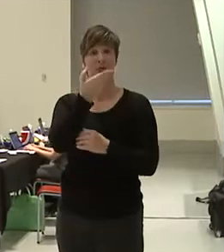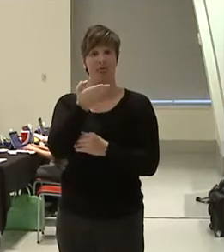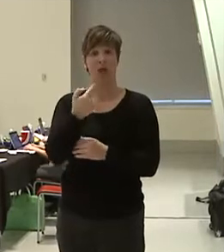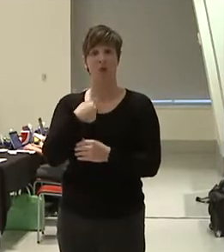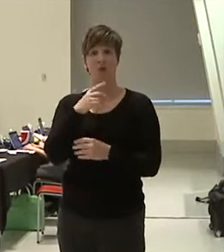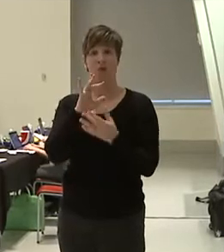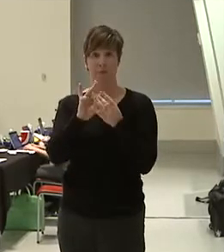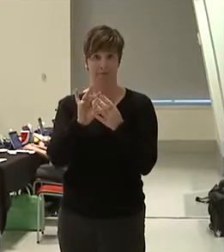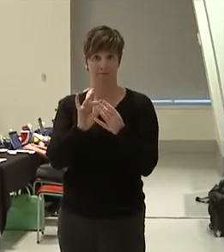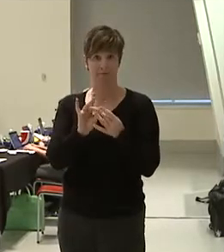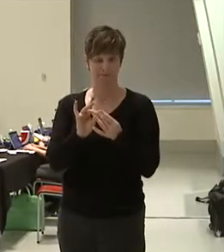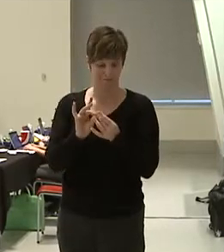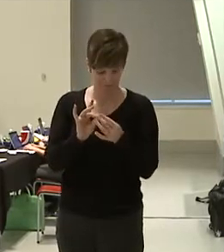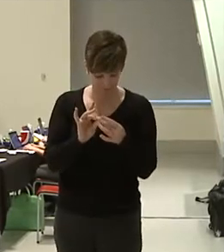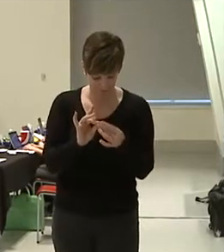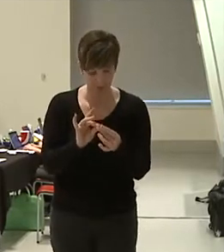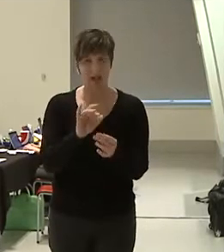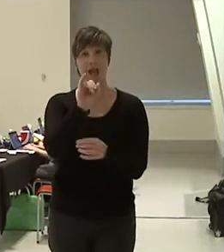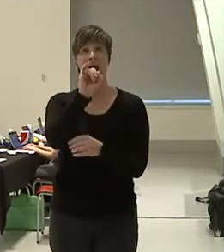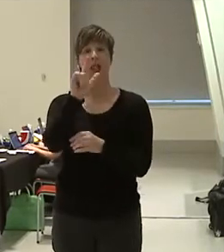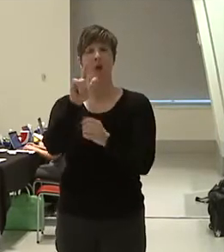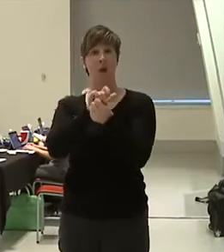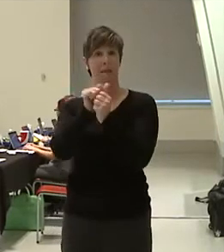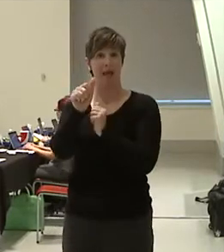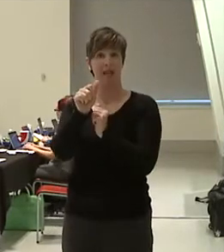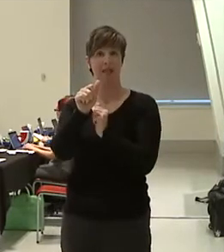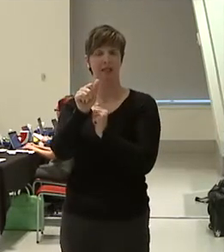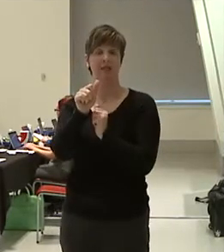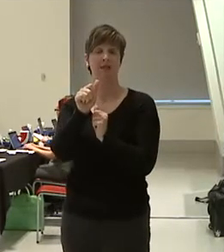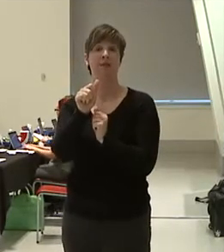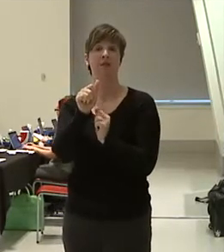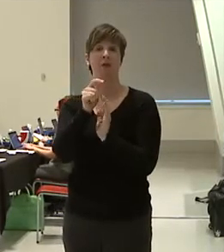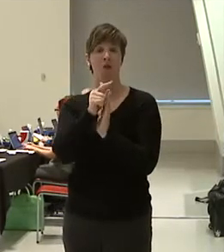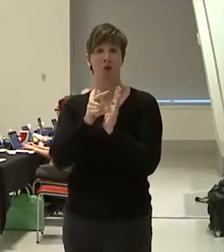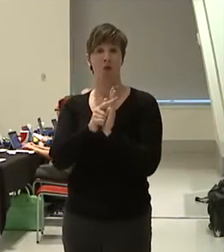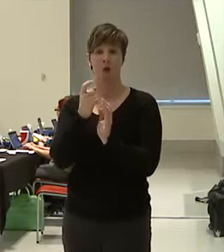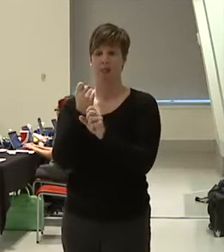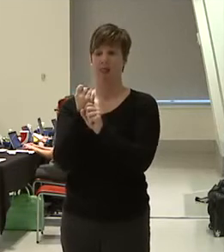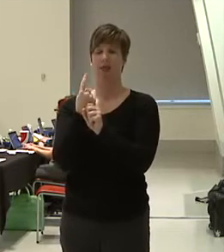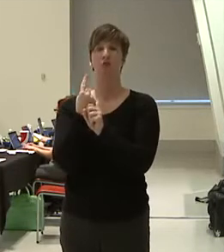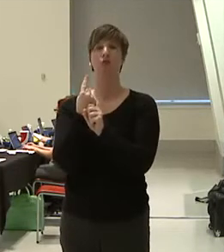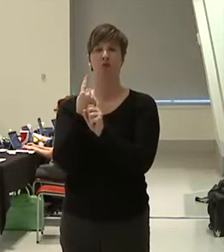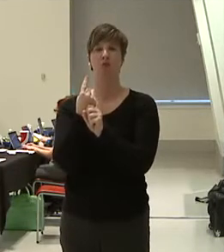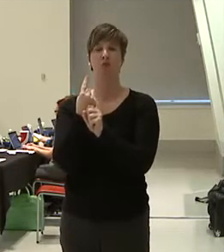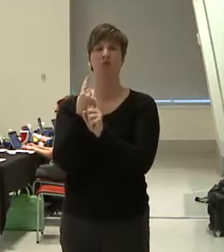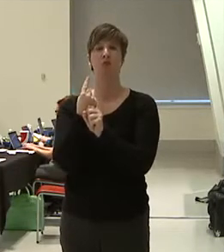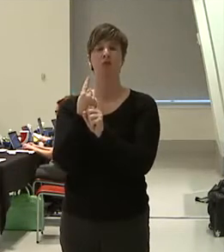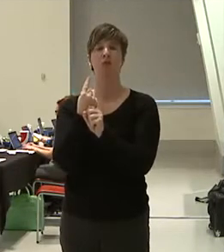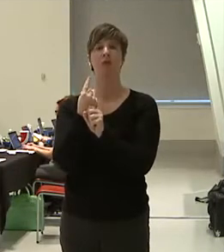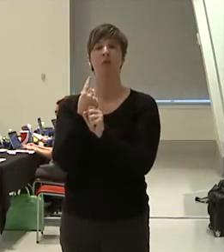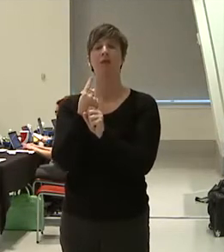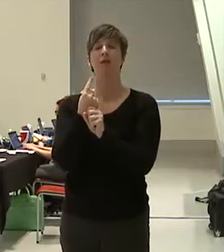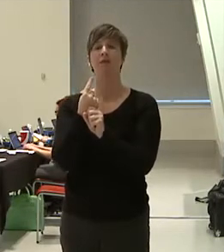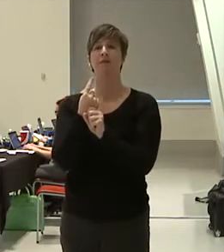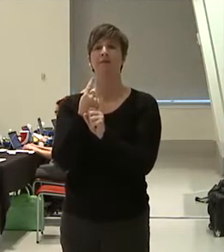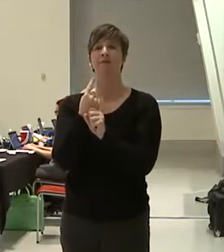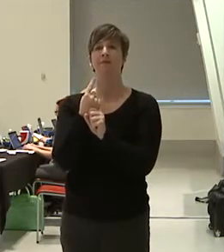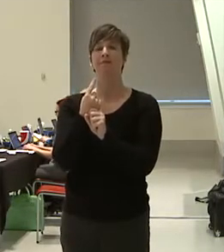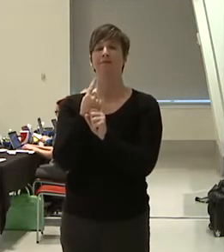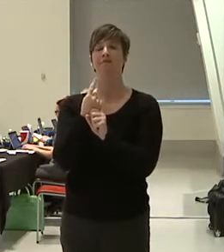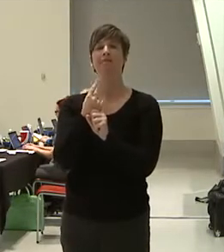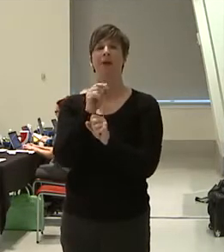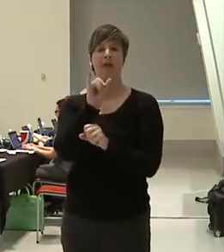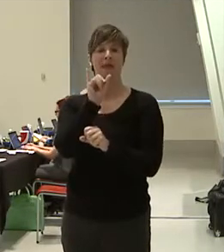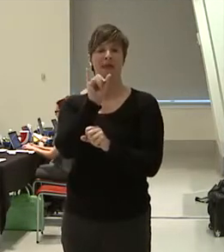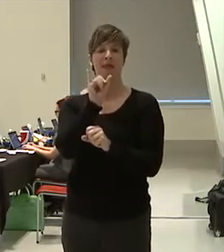mention, Illinois just passed a statute last year that basically